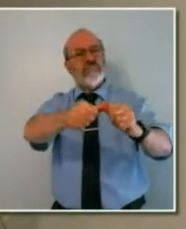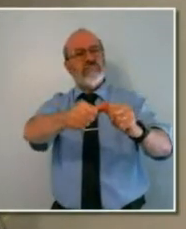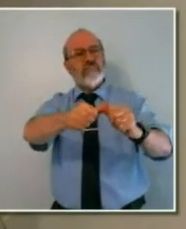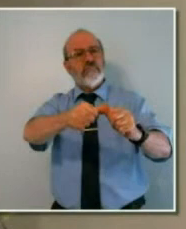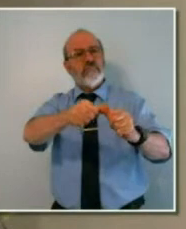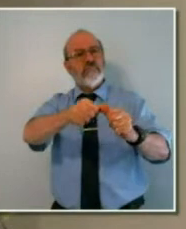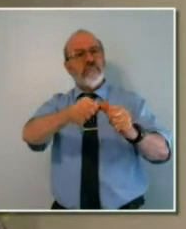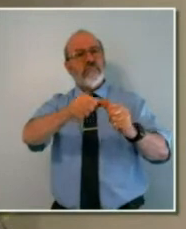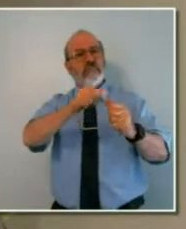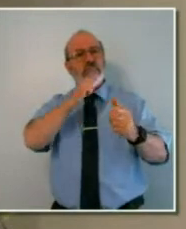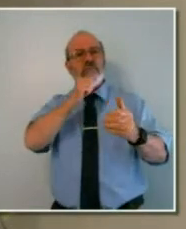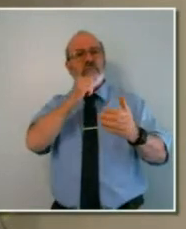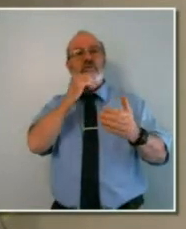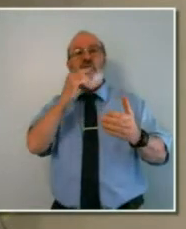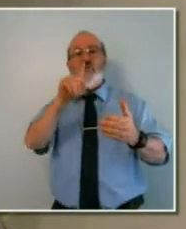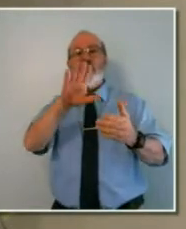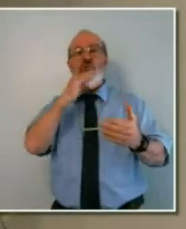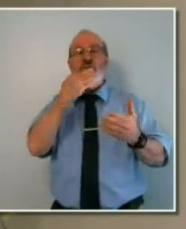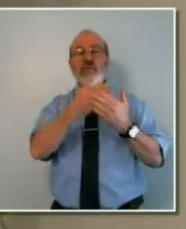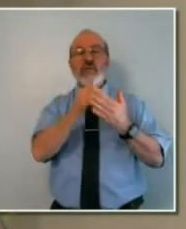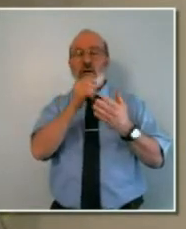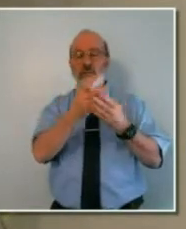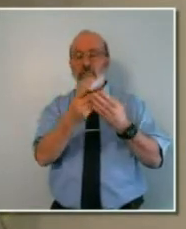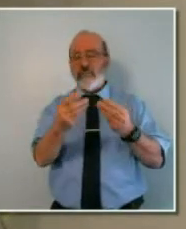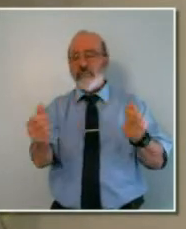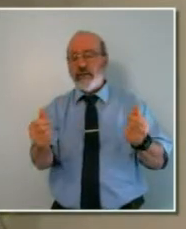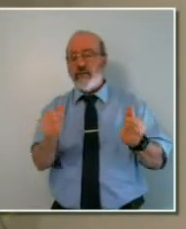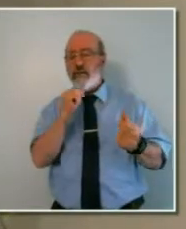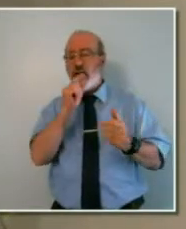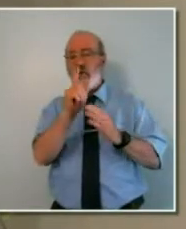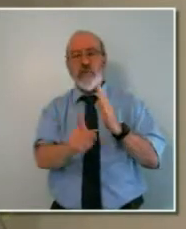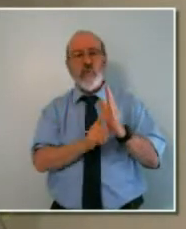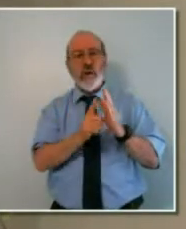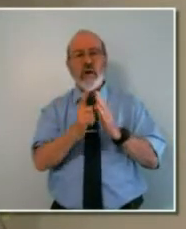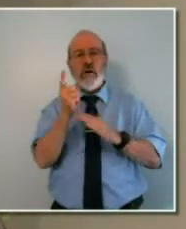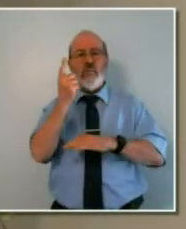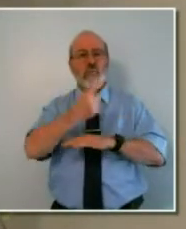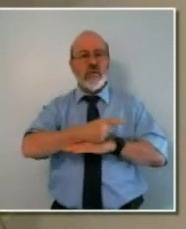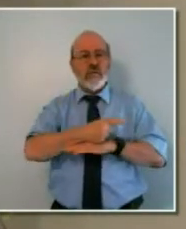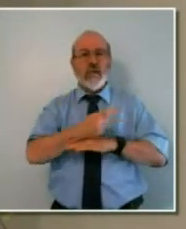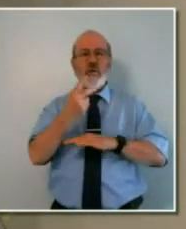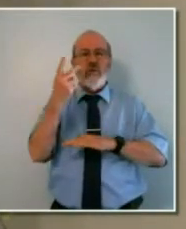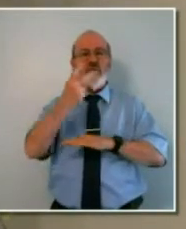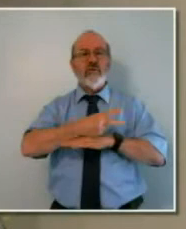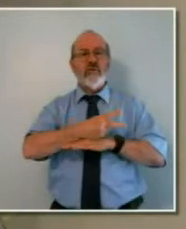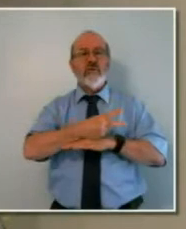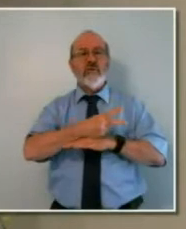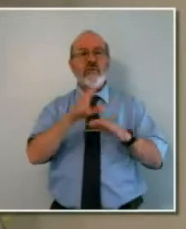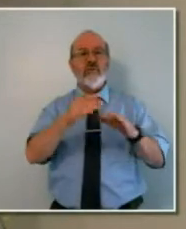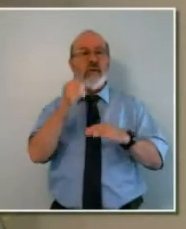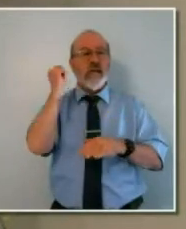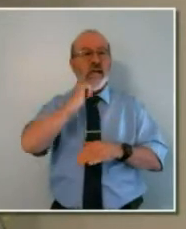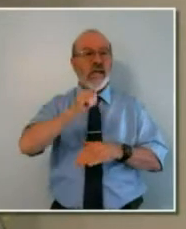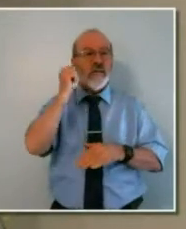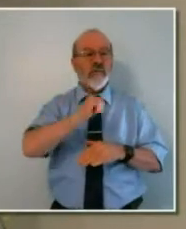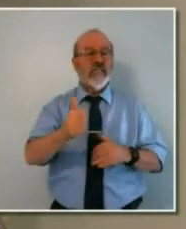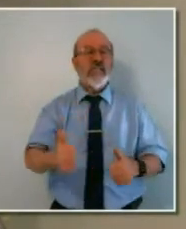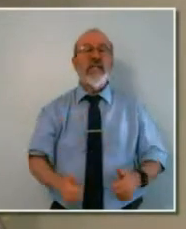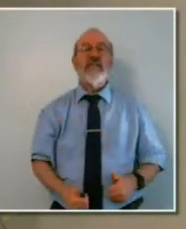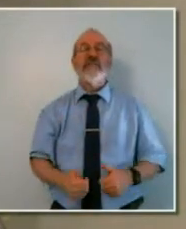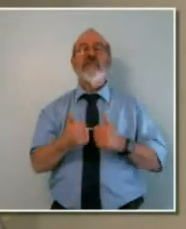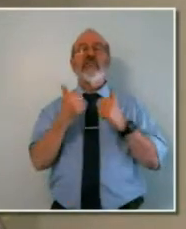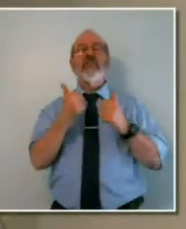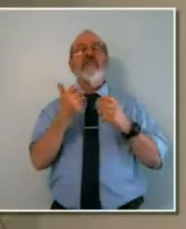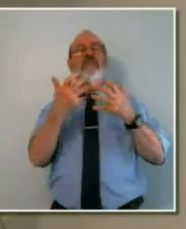fade like a leaf. You're not going to just do it for an hour or one day or 2 days. You're going to, every day that you live, you're going to lay hold